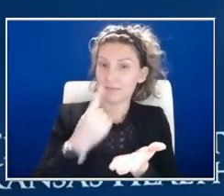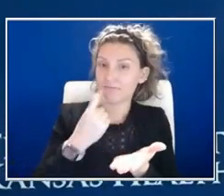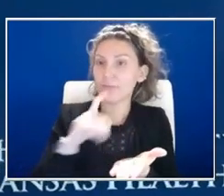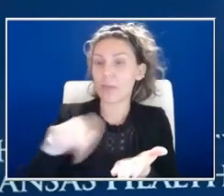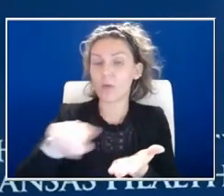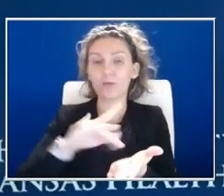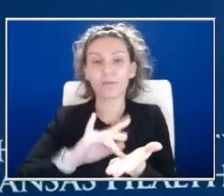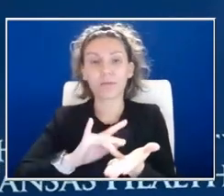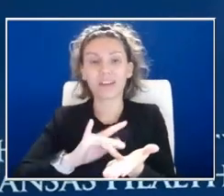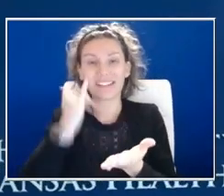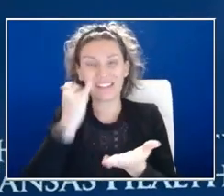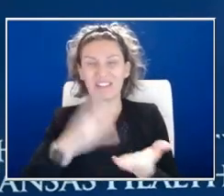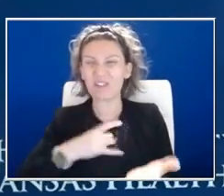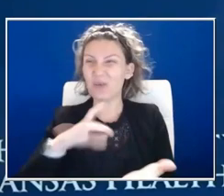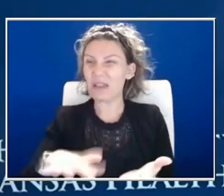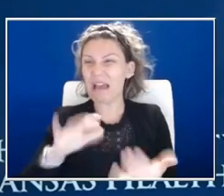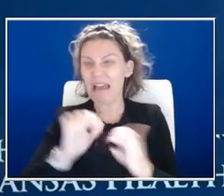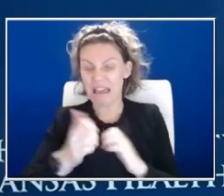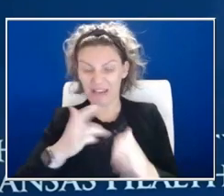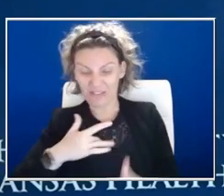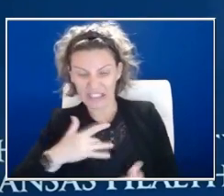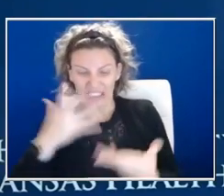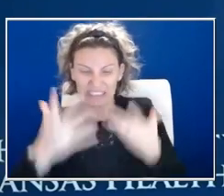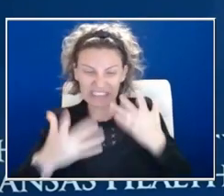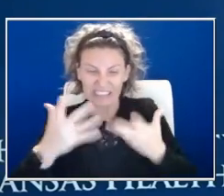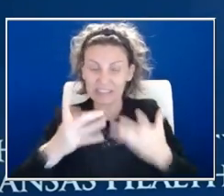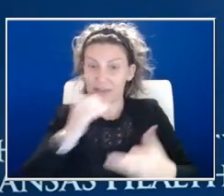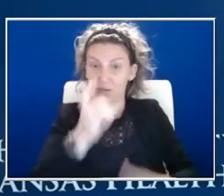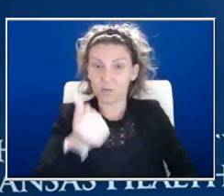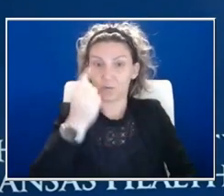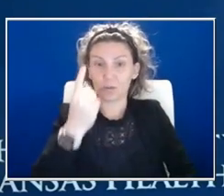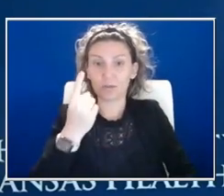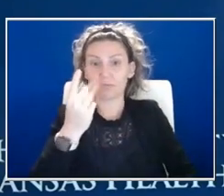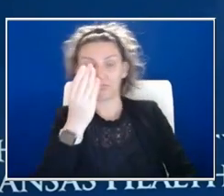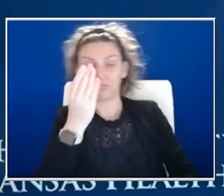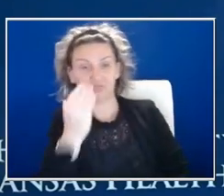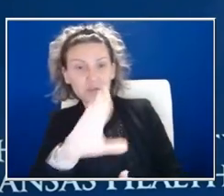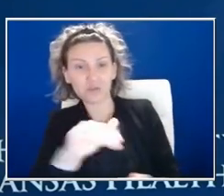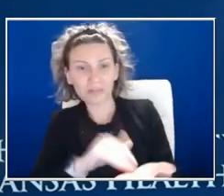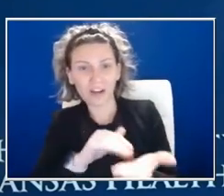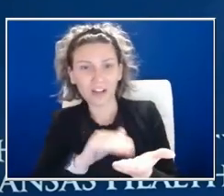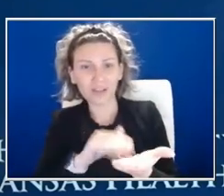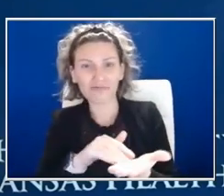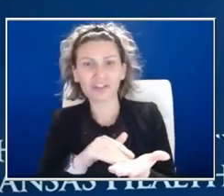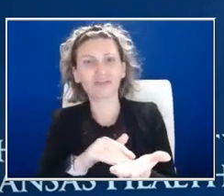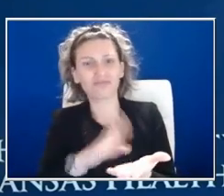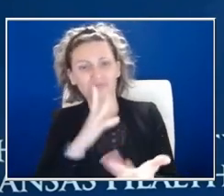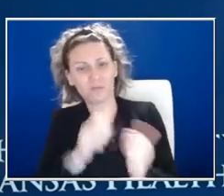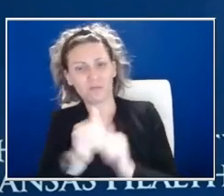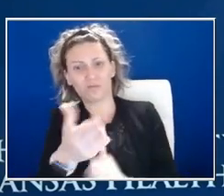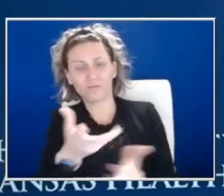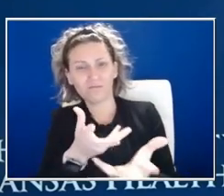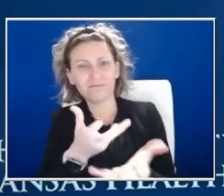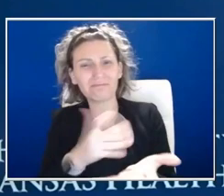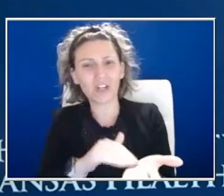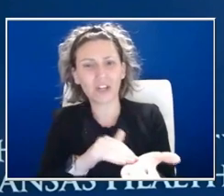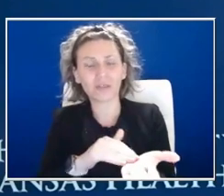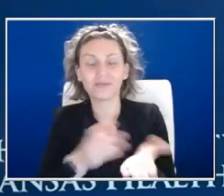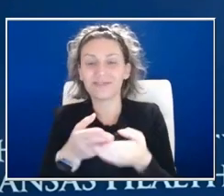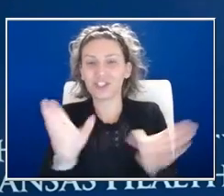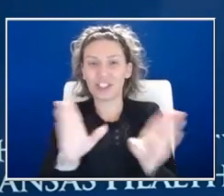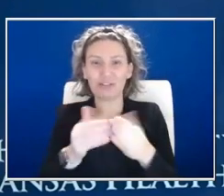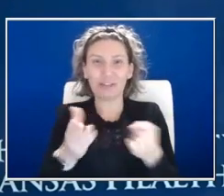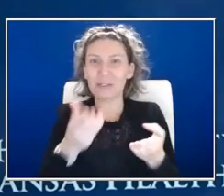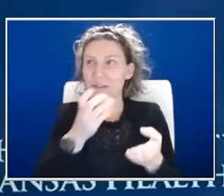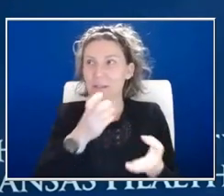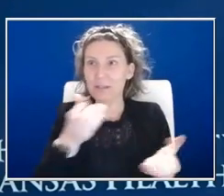medications make you feel or you don't understand them, let your doctor know. Talk to your doctor about that, because we generally don't want to give somebody medications